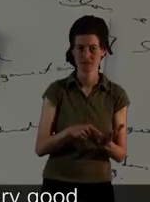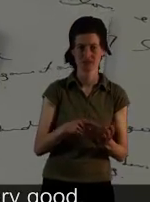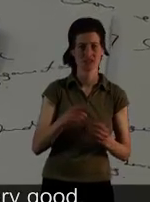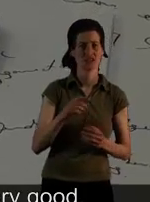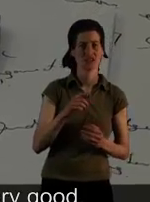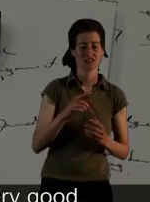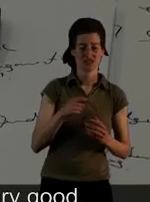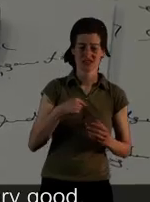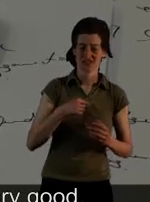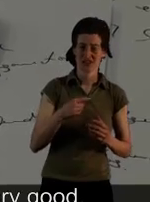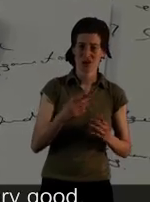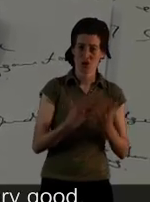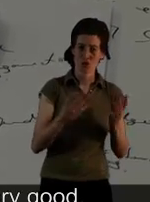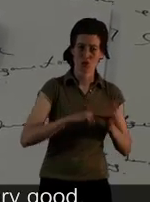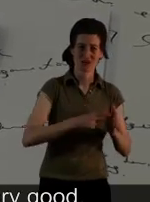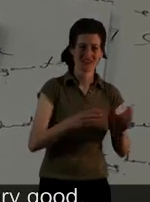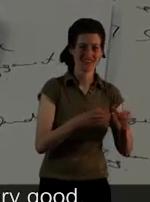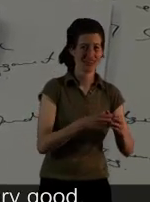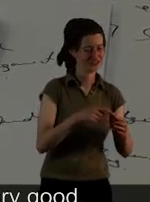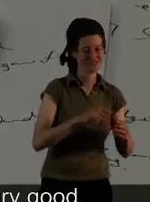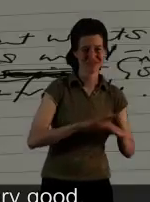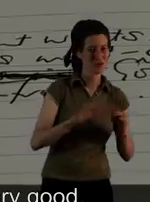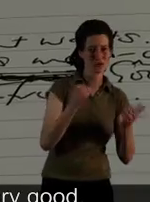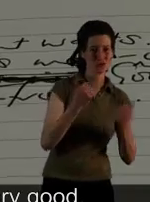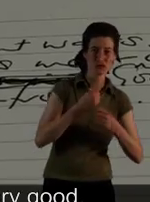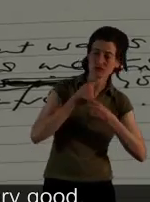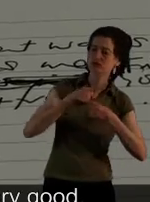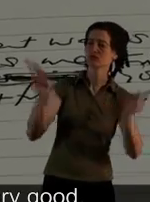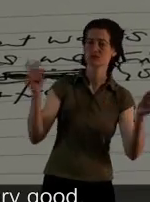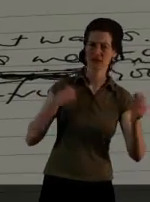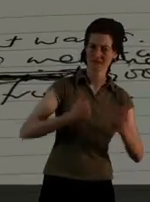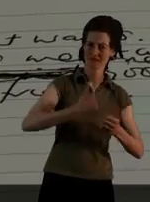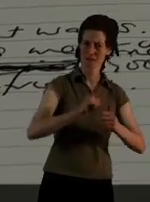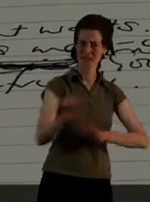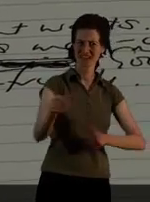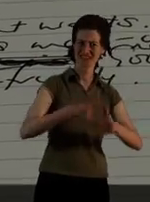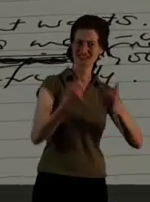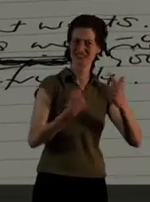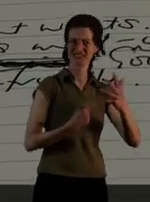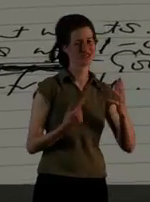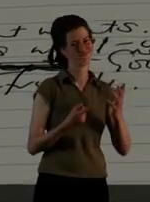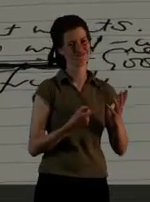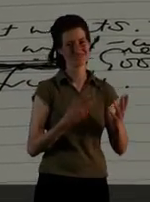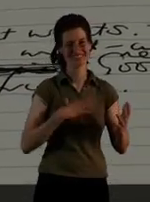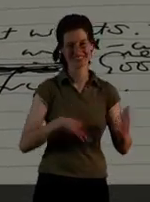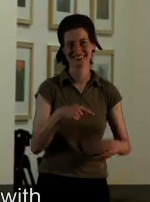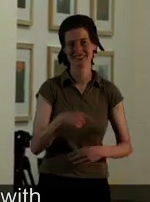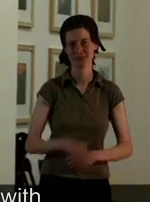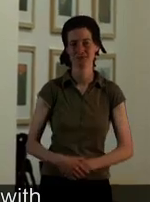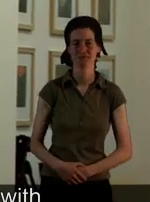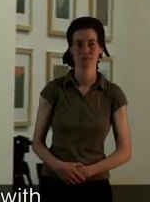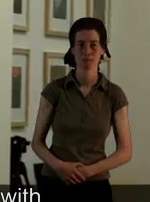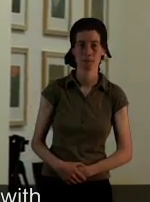the third sector in particular is not very good, particularly smaller organisations, about shouting about how good they are.